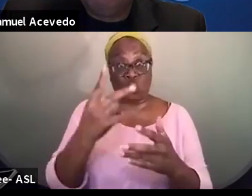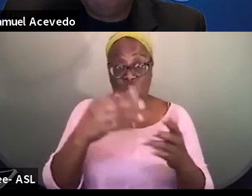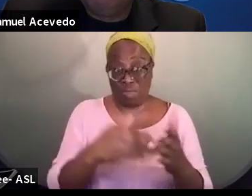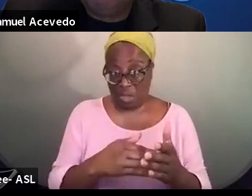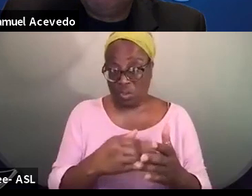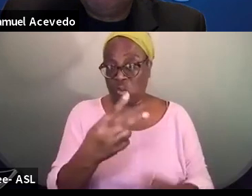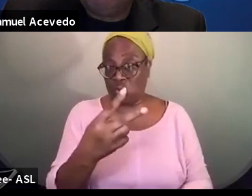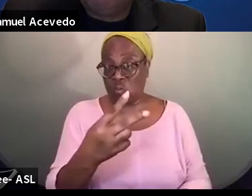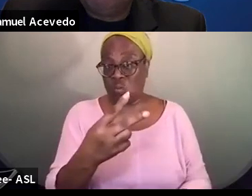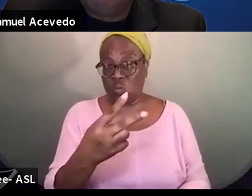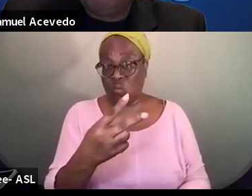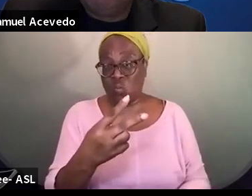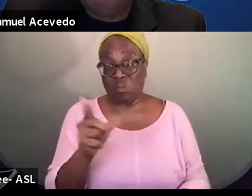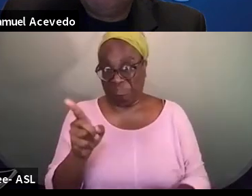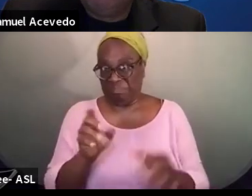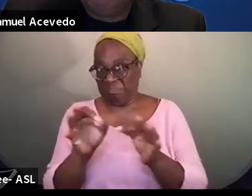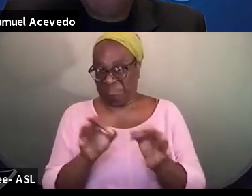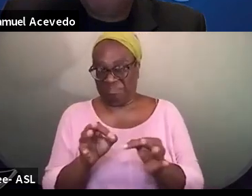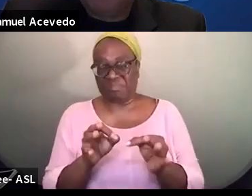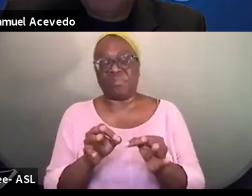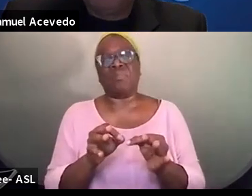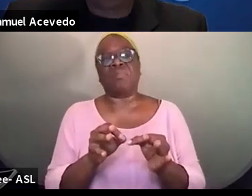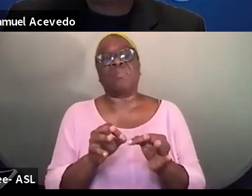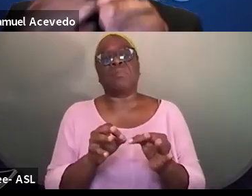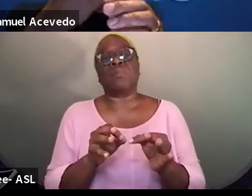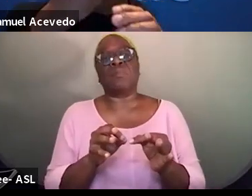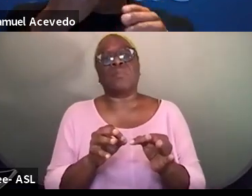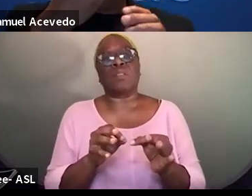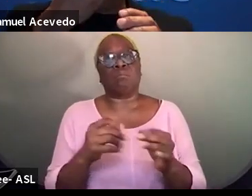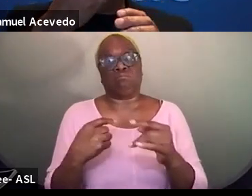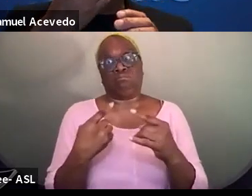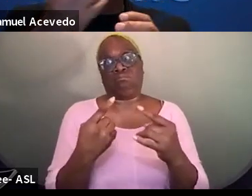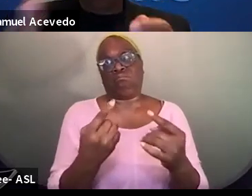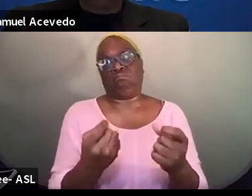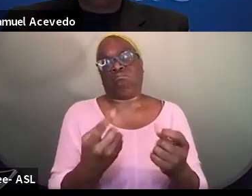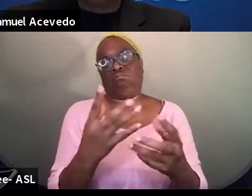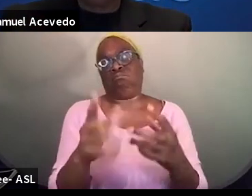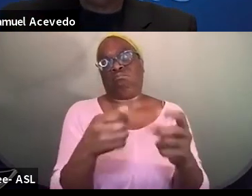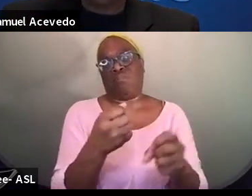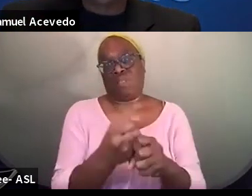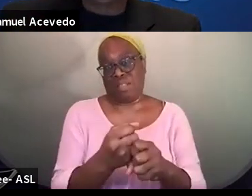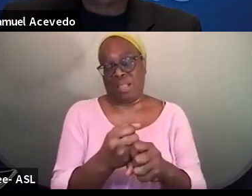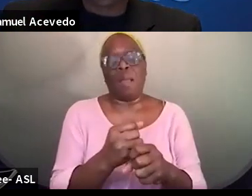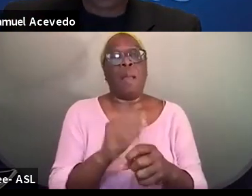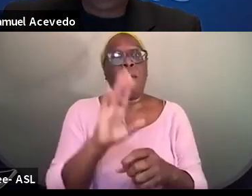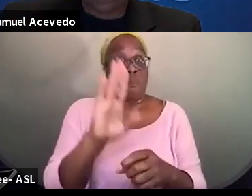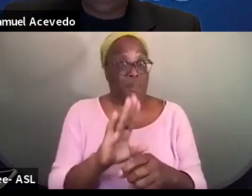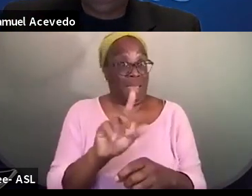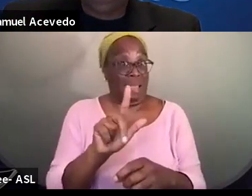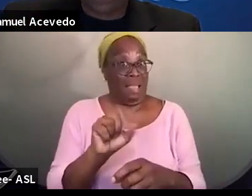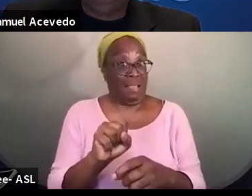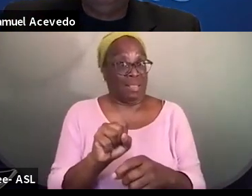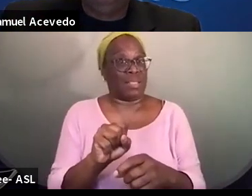2002 as follows. For centuries, Boston Latin was a school for young men, but the class